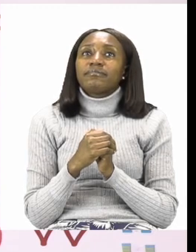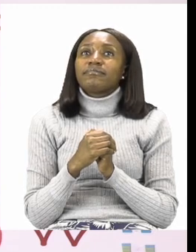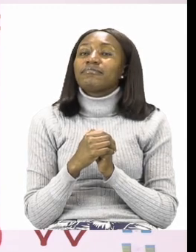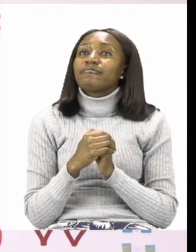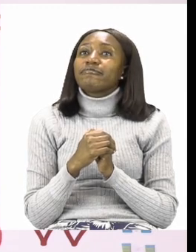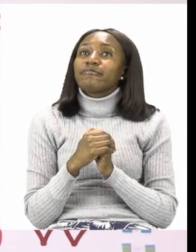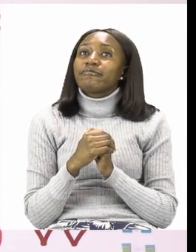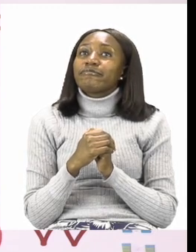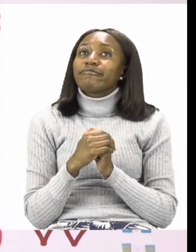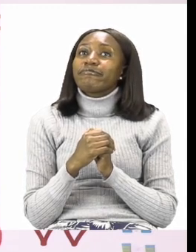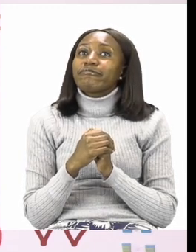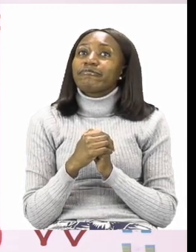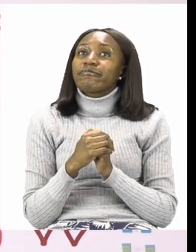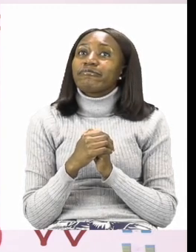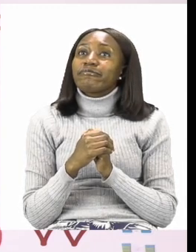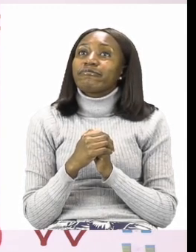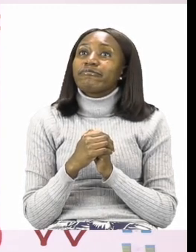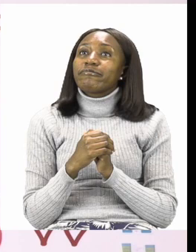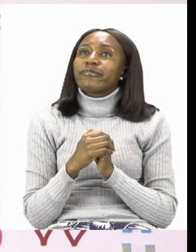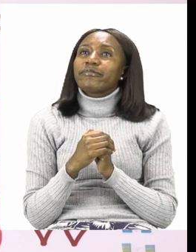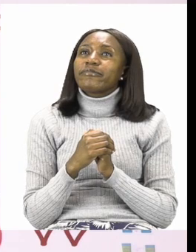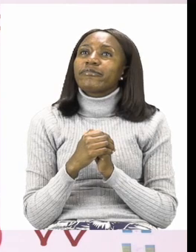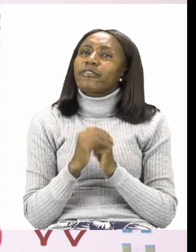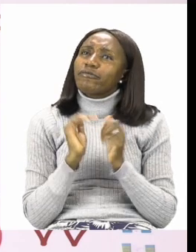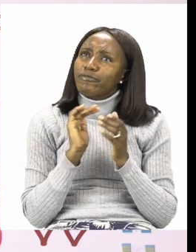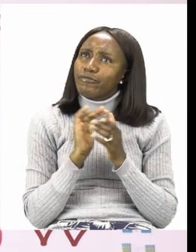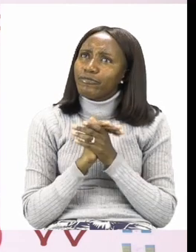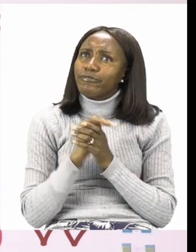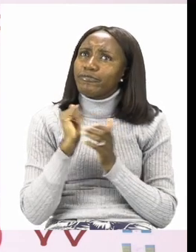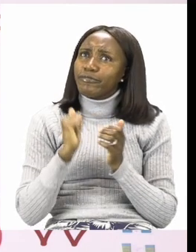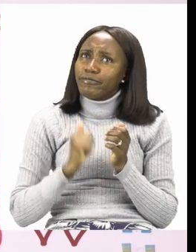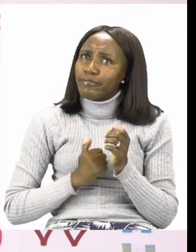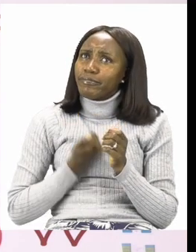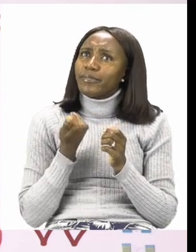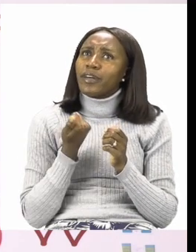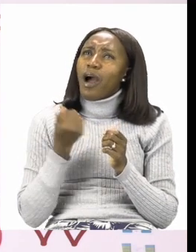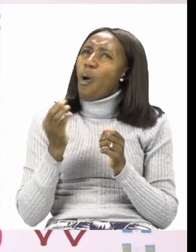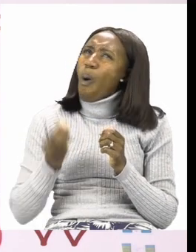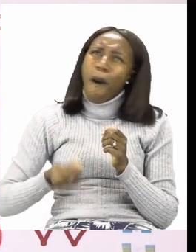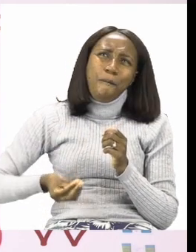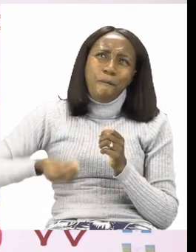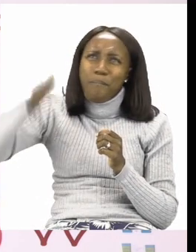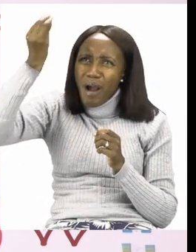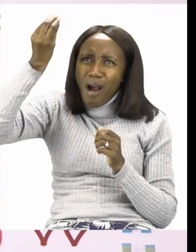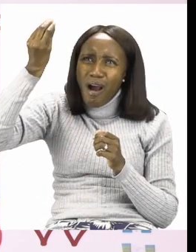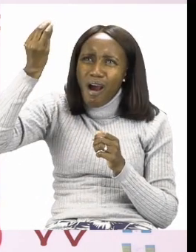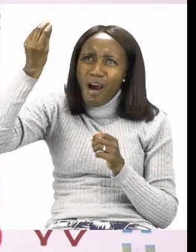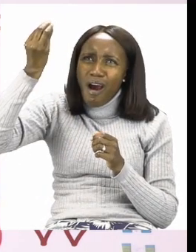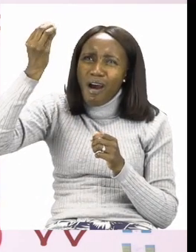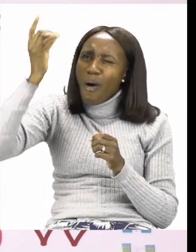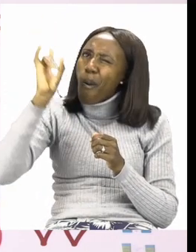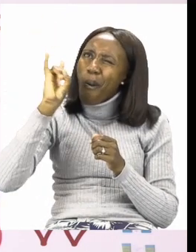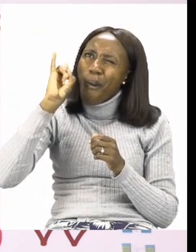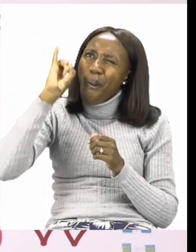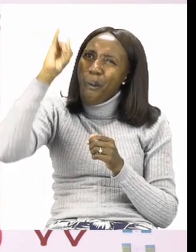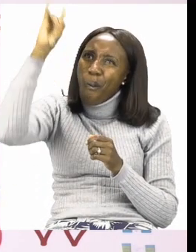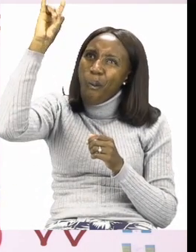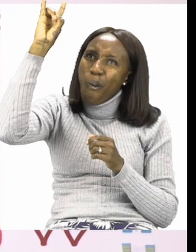There's my sentence. My sentence reads, my friend